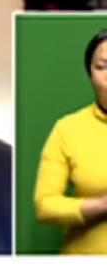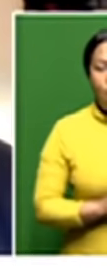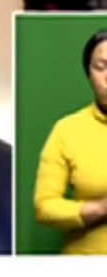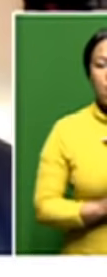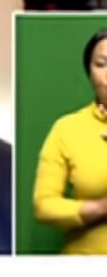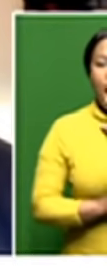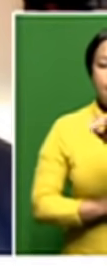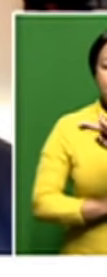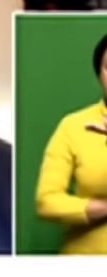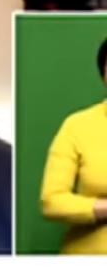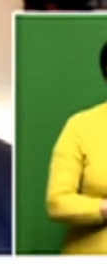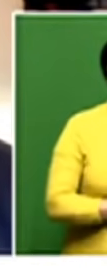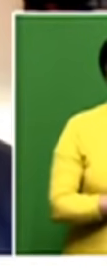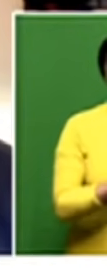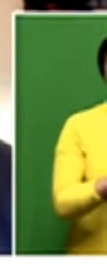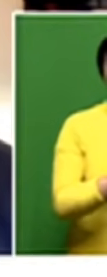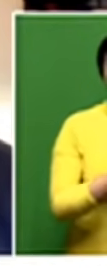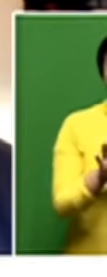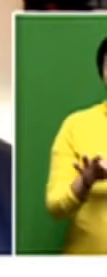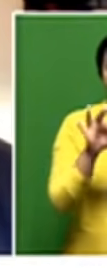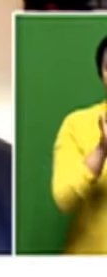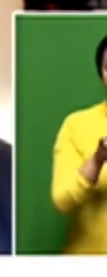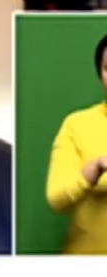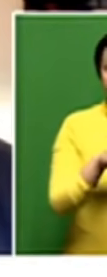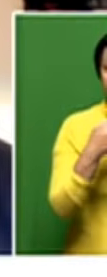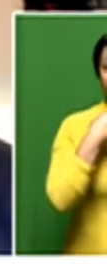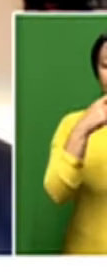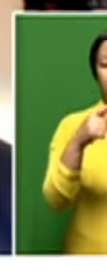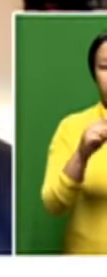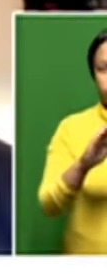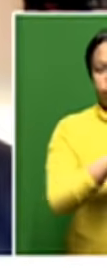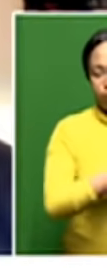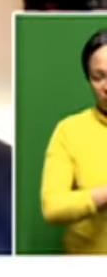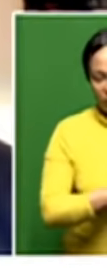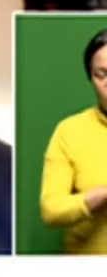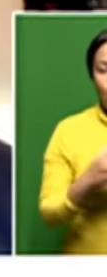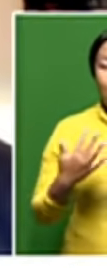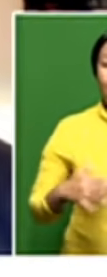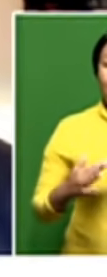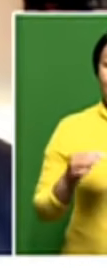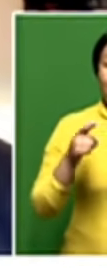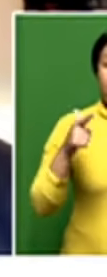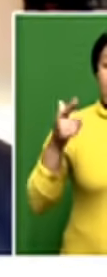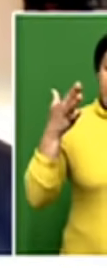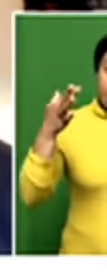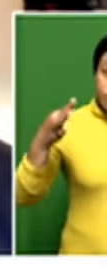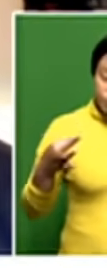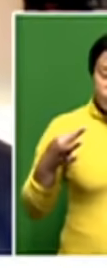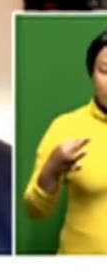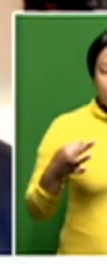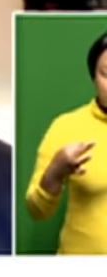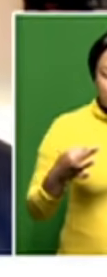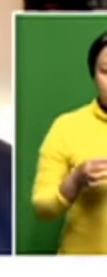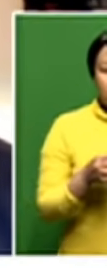in share value yesterday on the announcement. So, I mean, surely you must know a little bit more. I mean, that's a big decision as a company to take, to